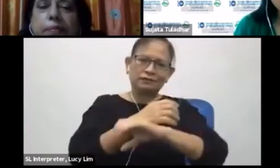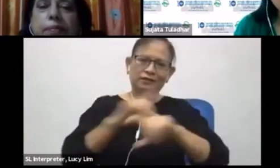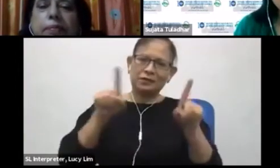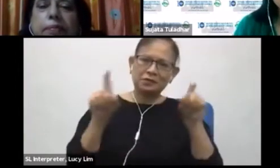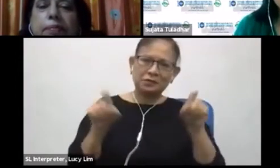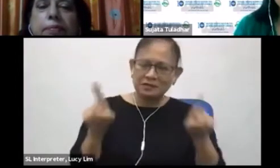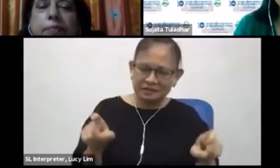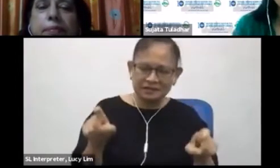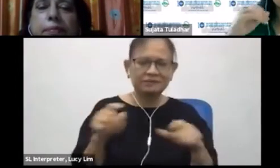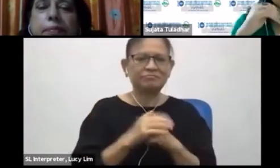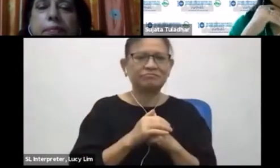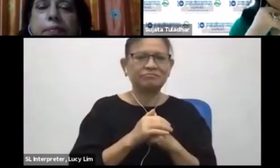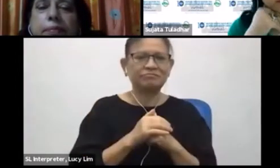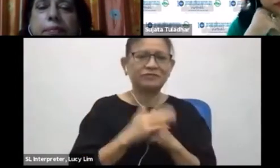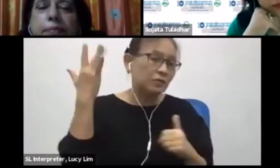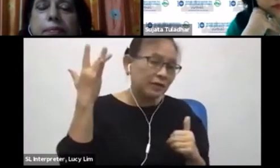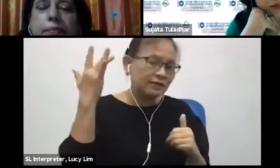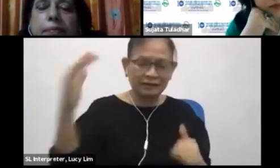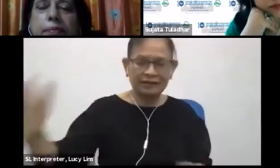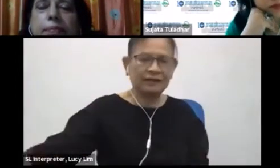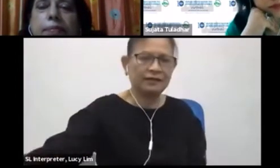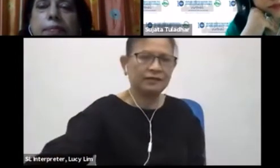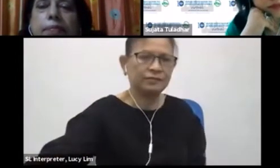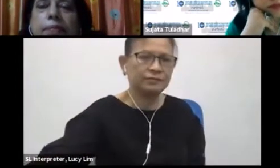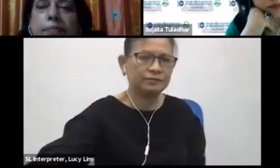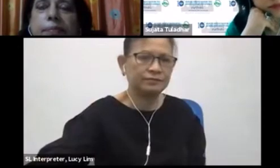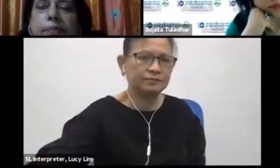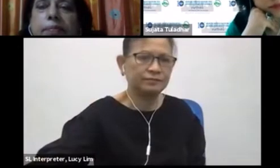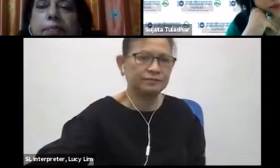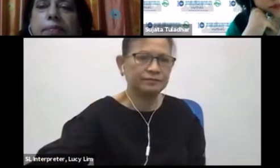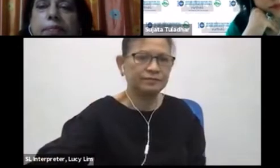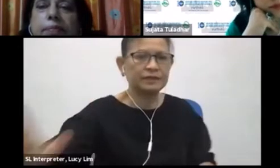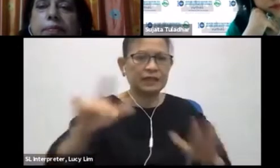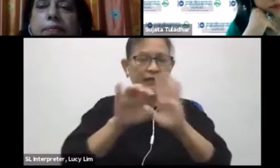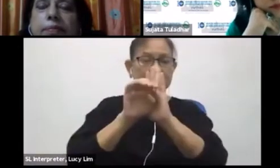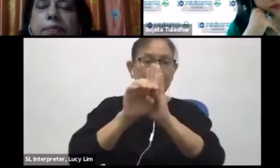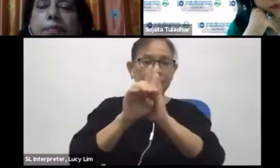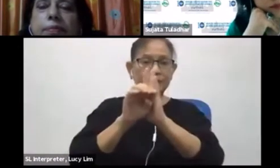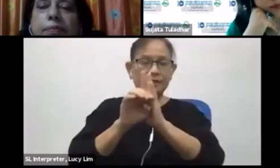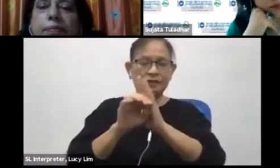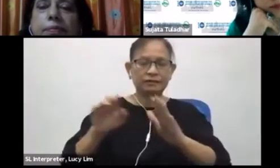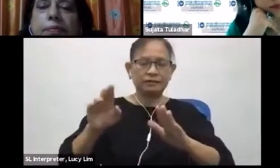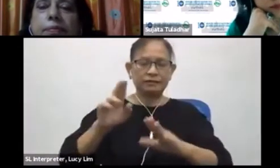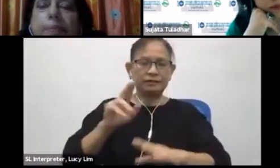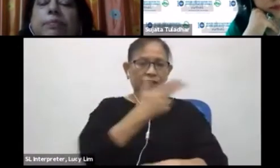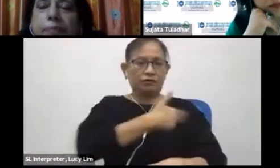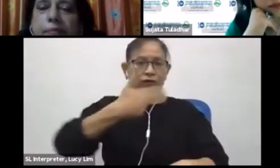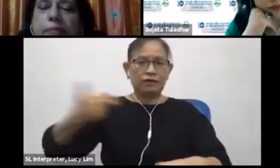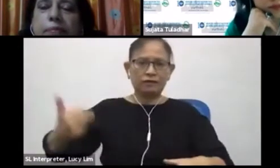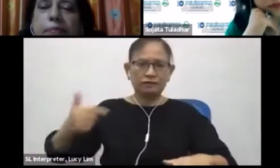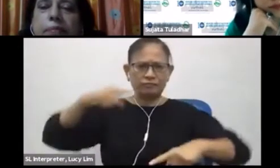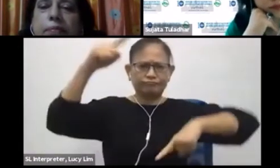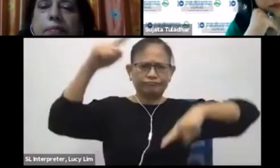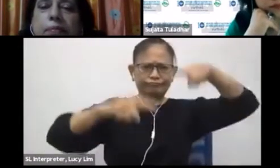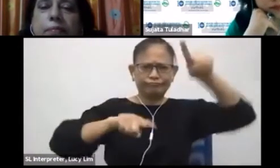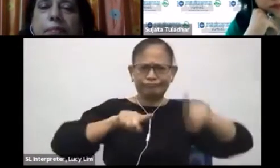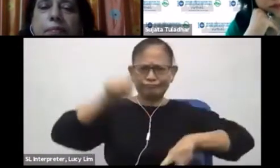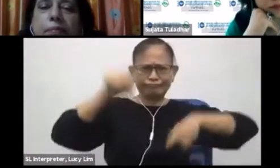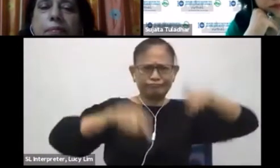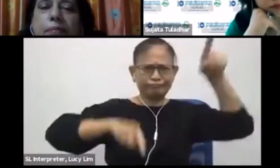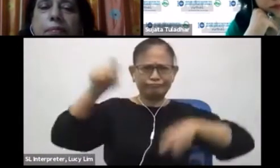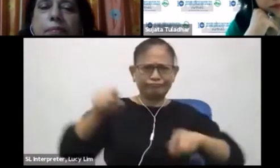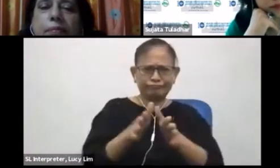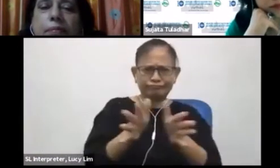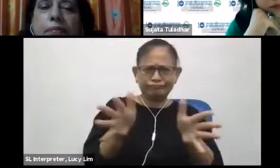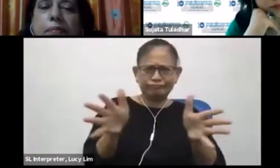because like in Indonesian case, we are so diverse. So